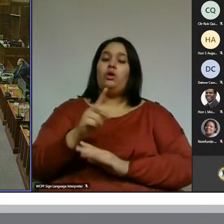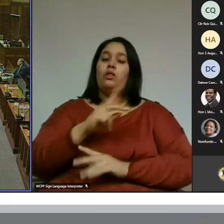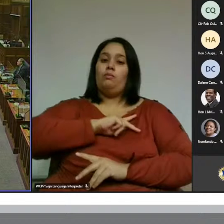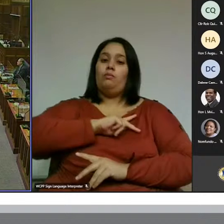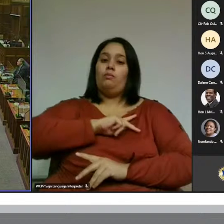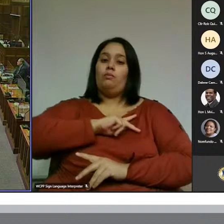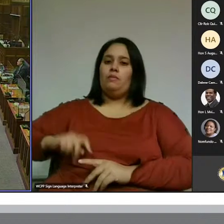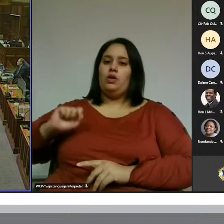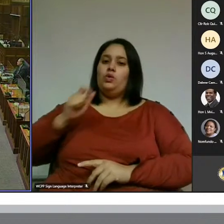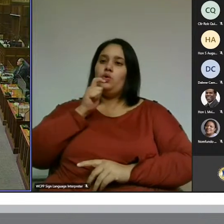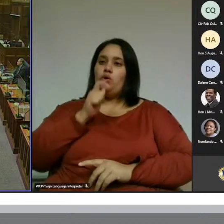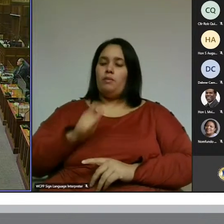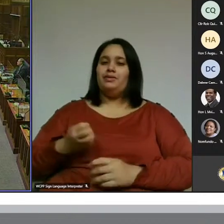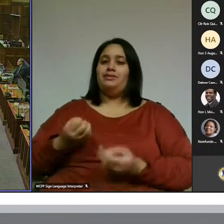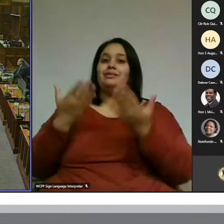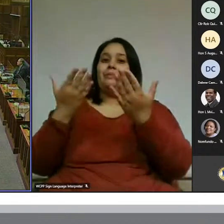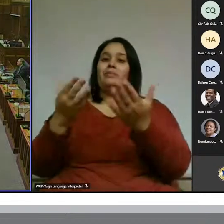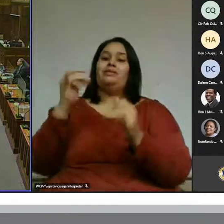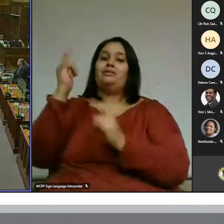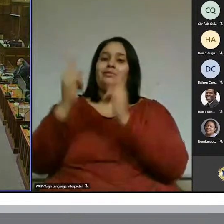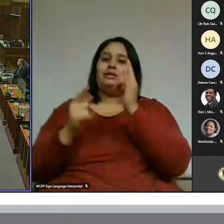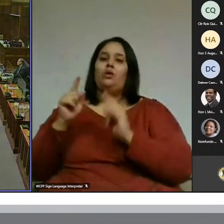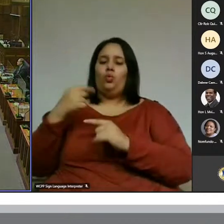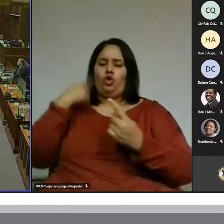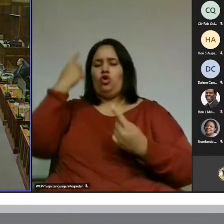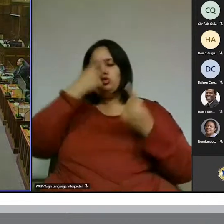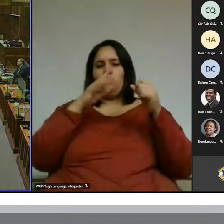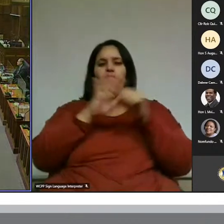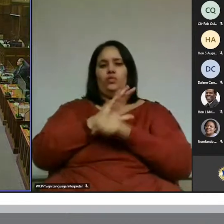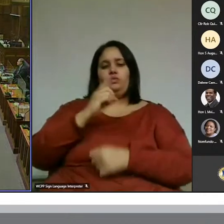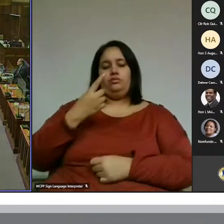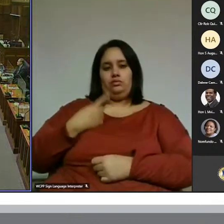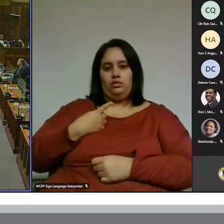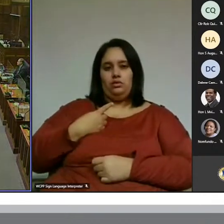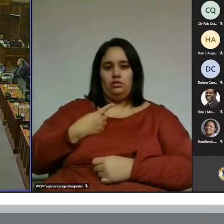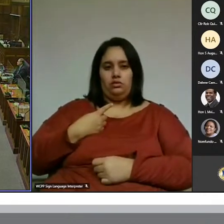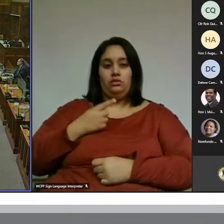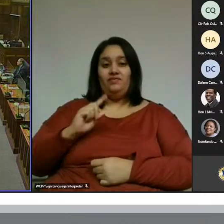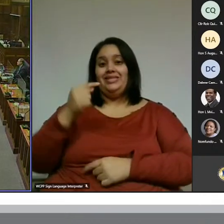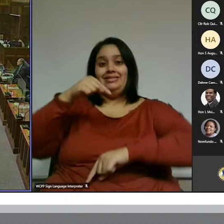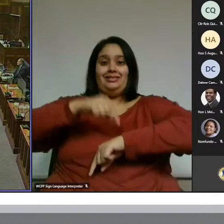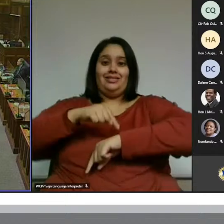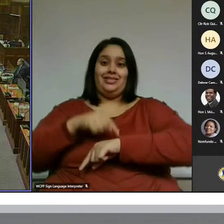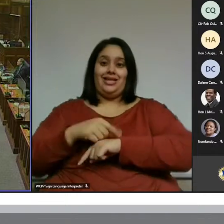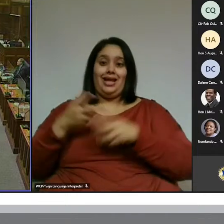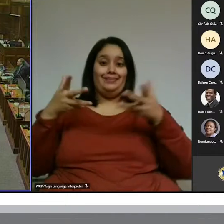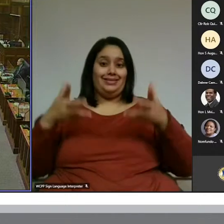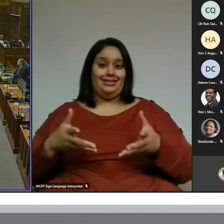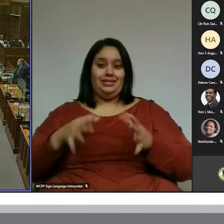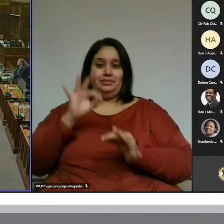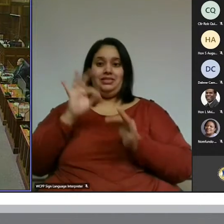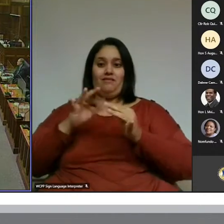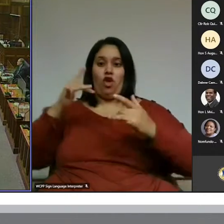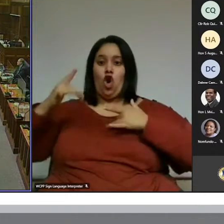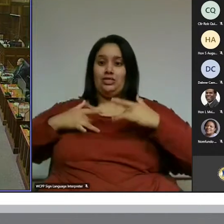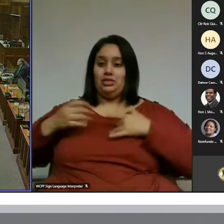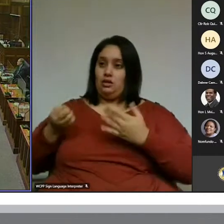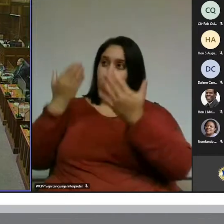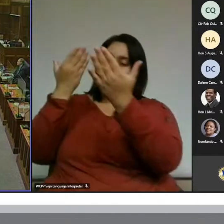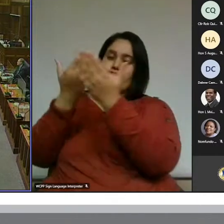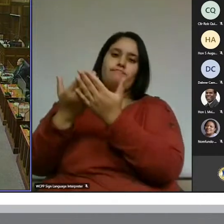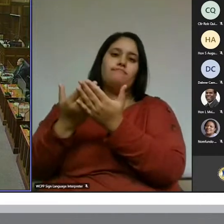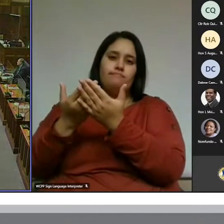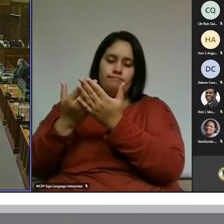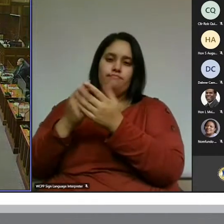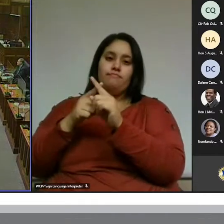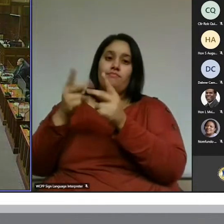comments submitted by the city were fully considered, and this is the first time this specific concern is being raised, at least